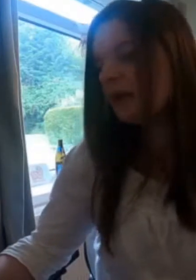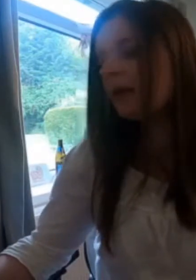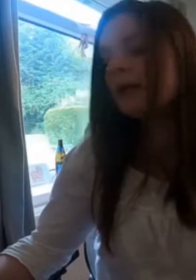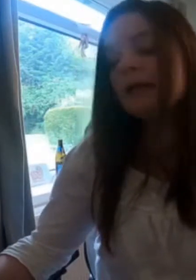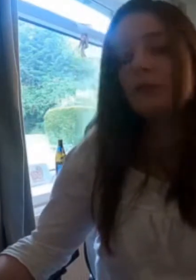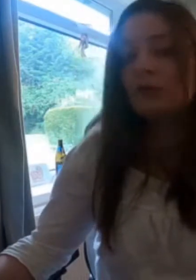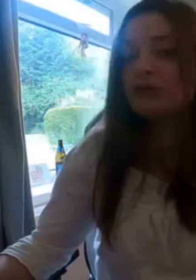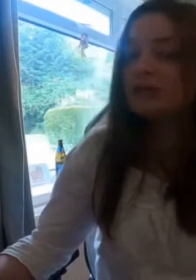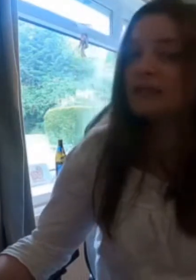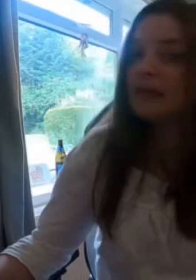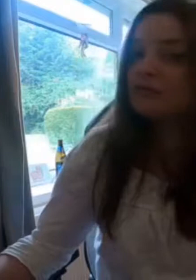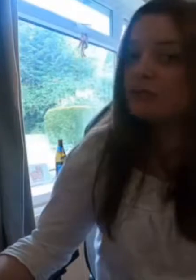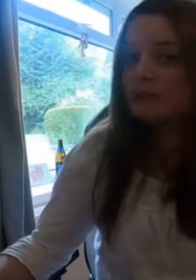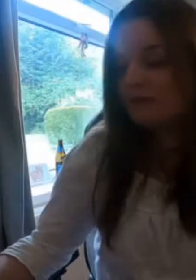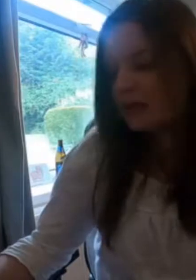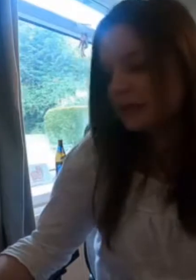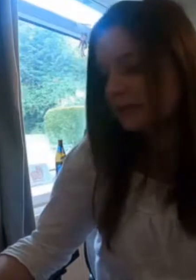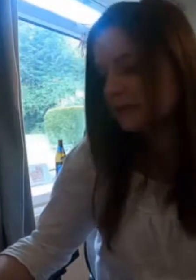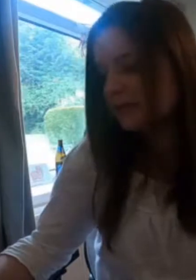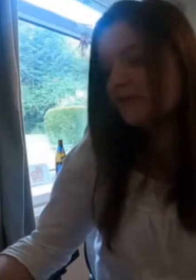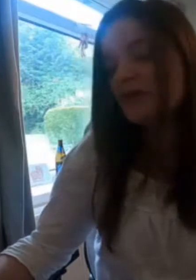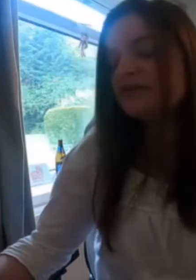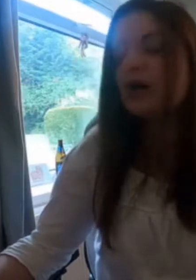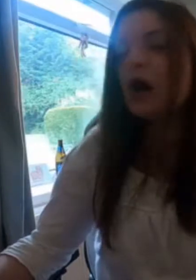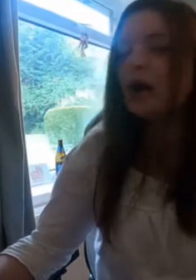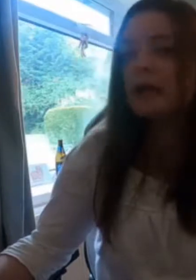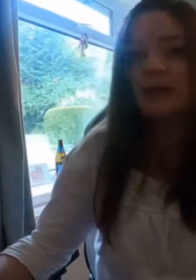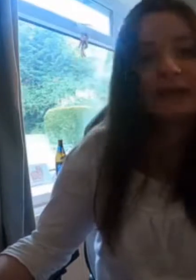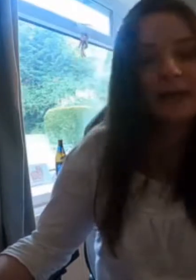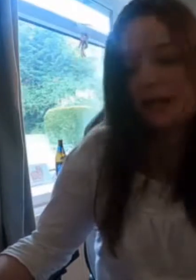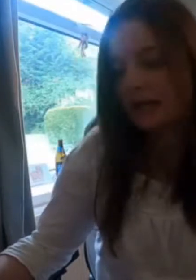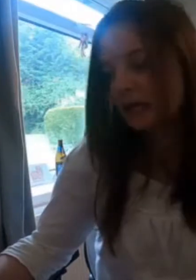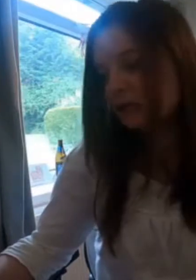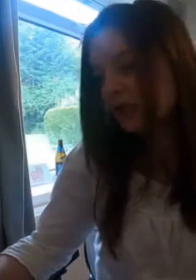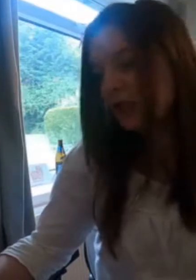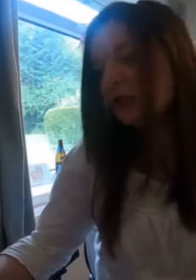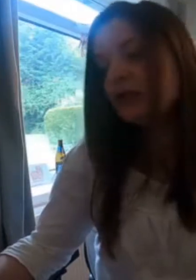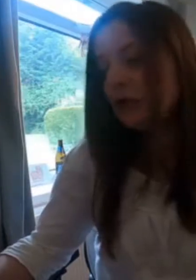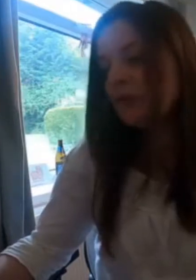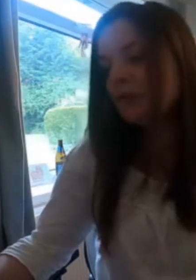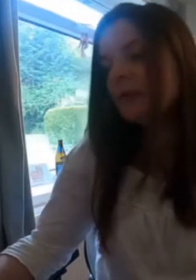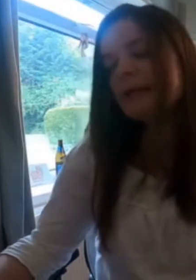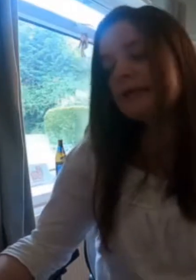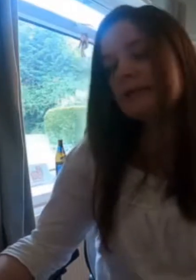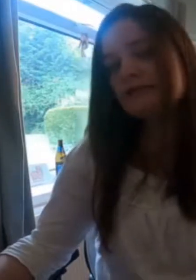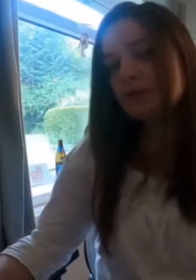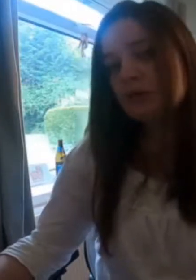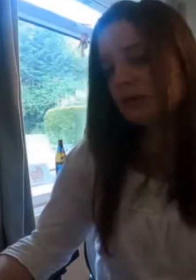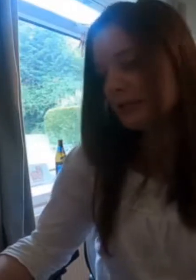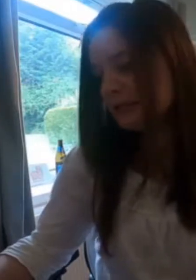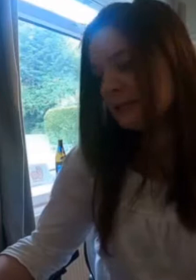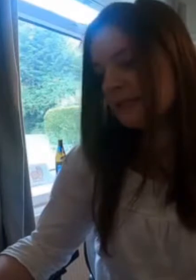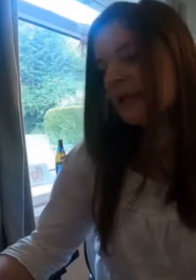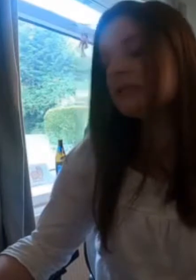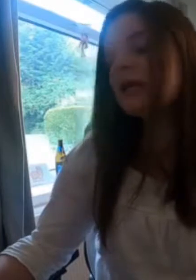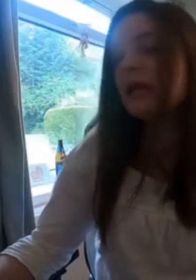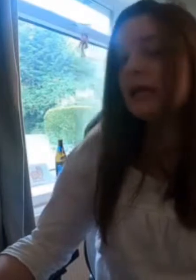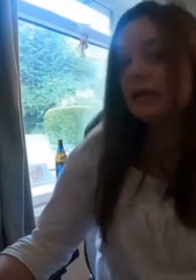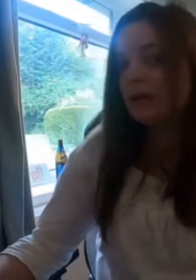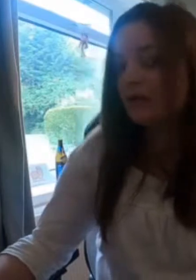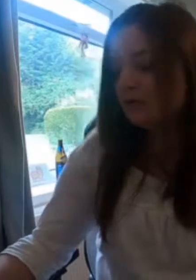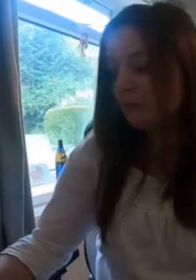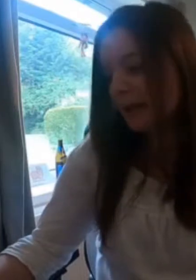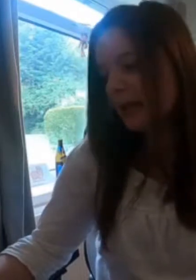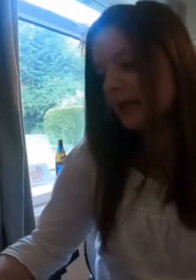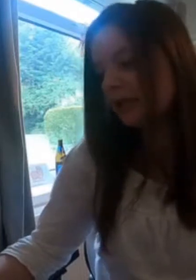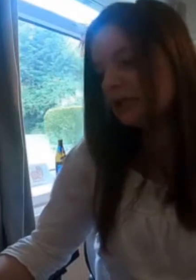verge. Clear waters now run in Venice, first time in an age. No more millions of tourists, a